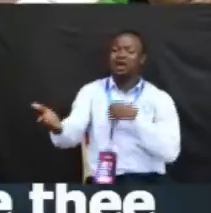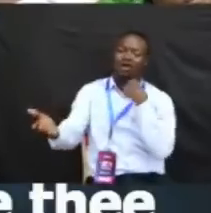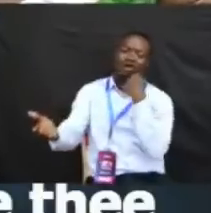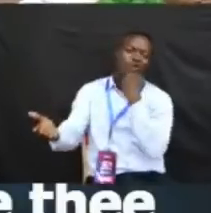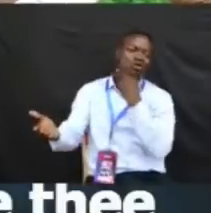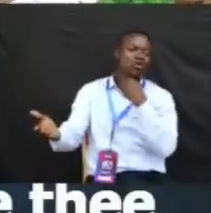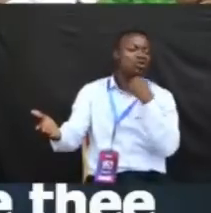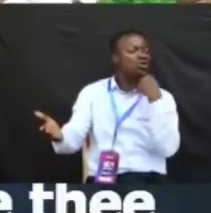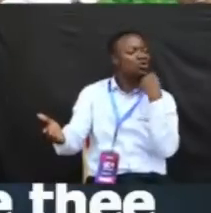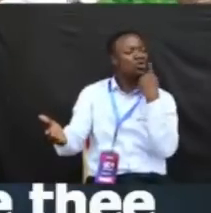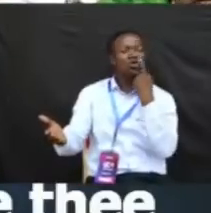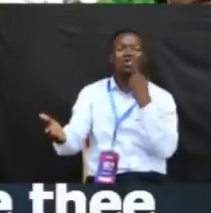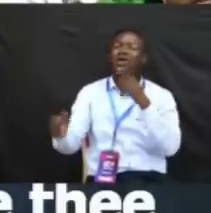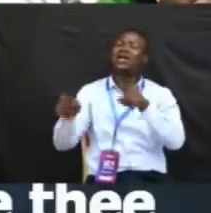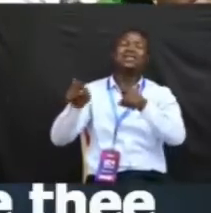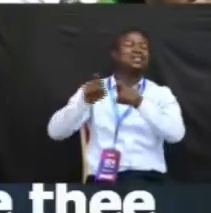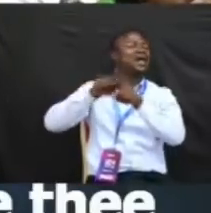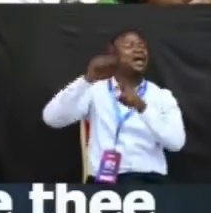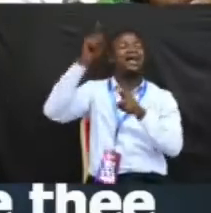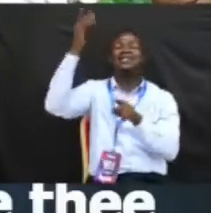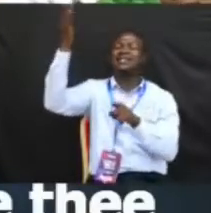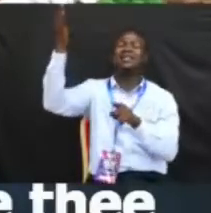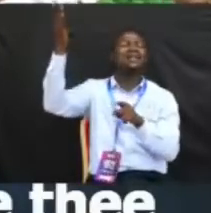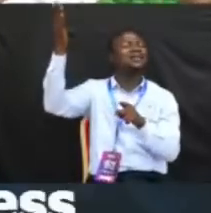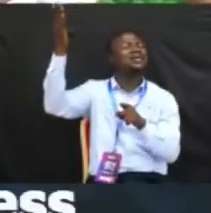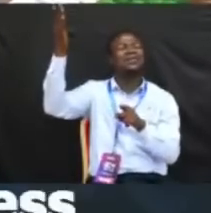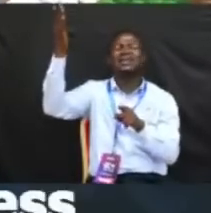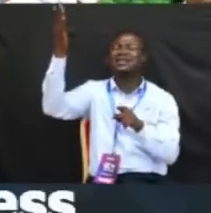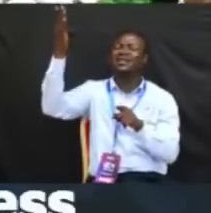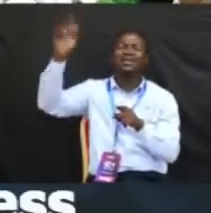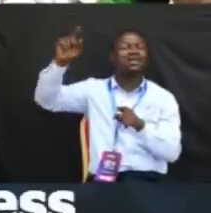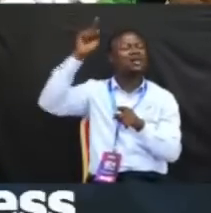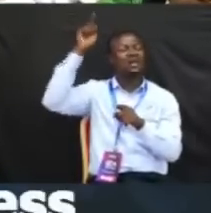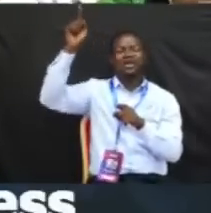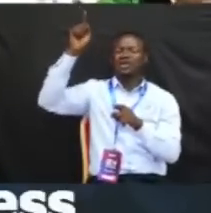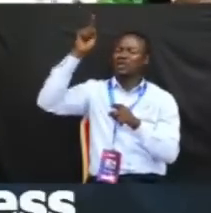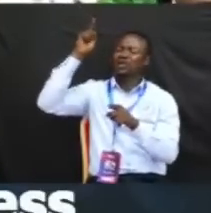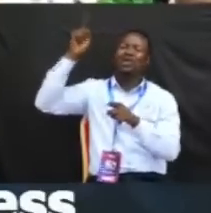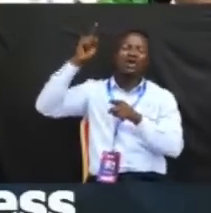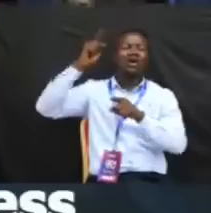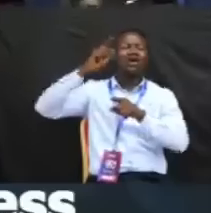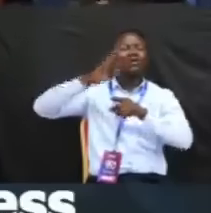like thee like glory?